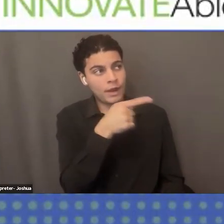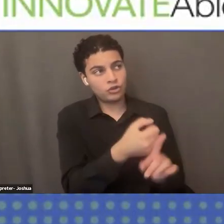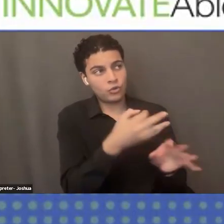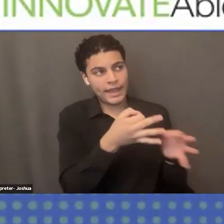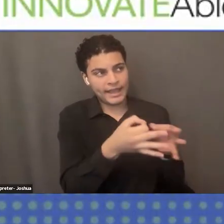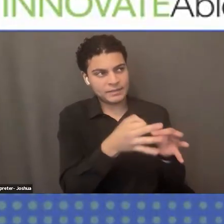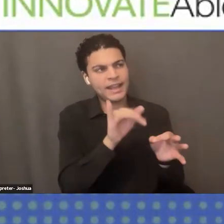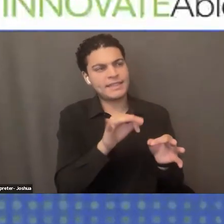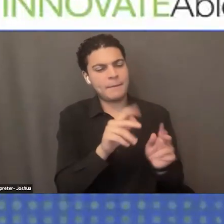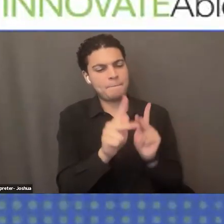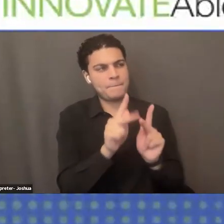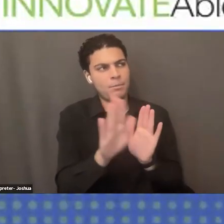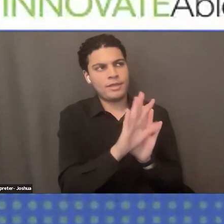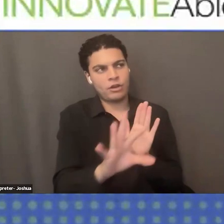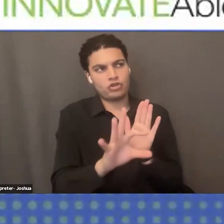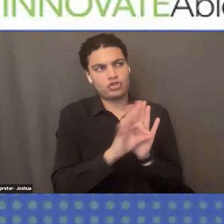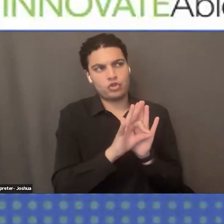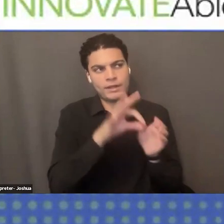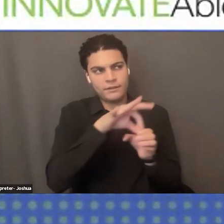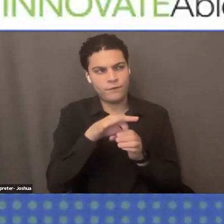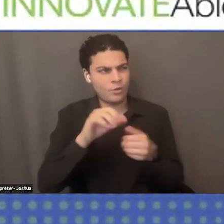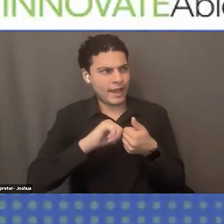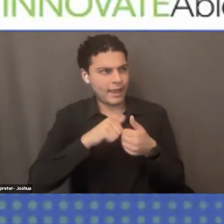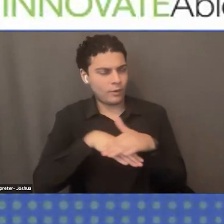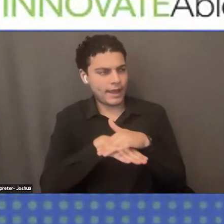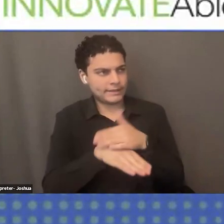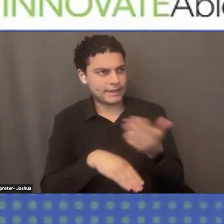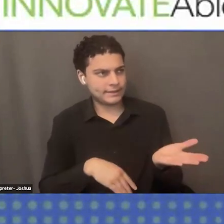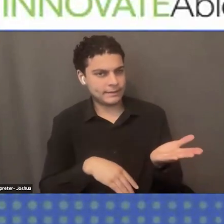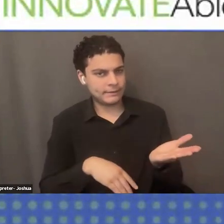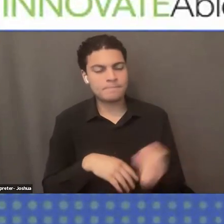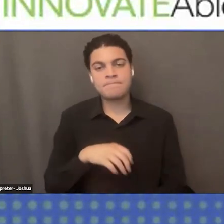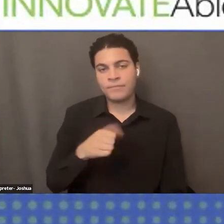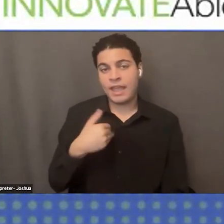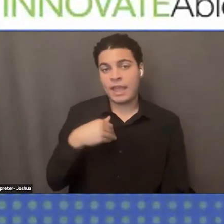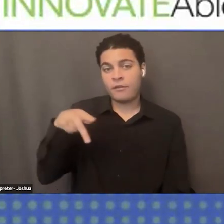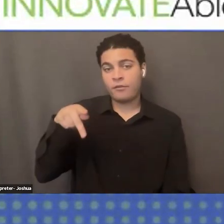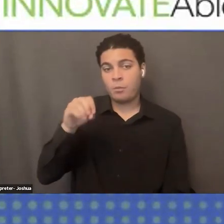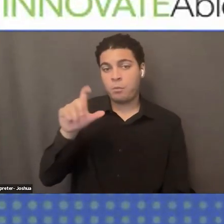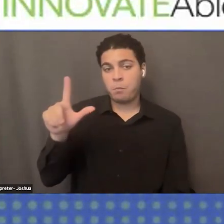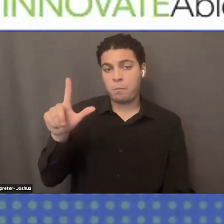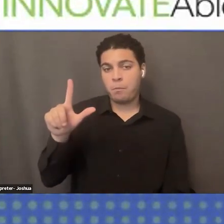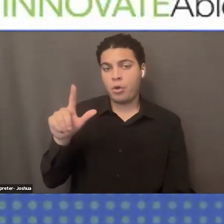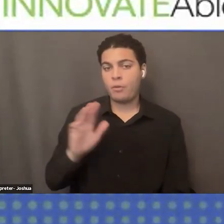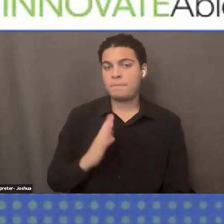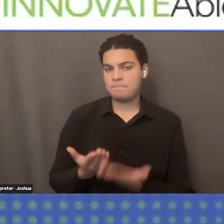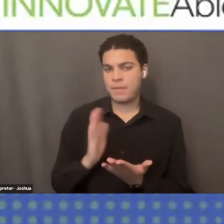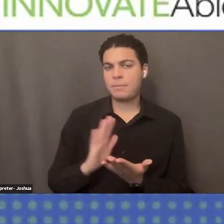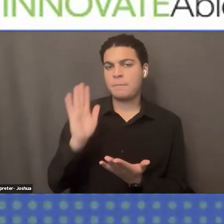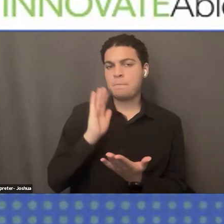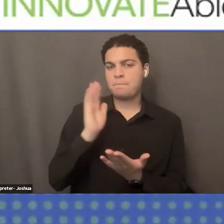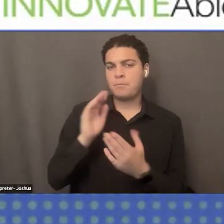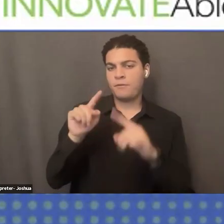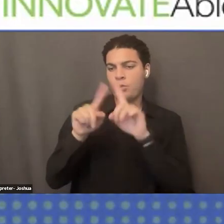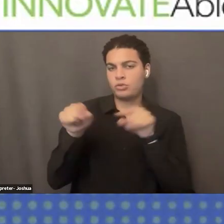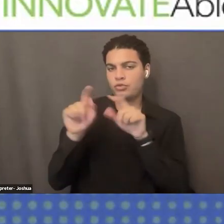ballot? Yes, there is that poll. It popped up on your screen at the beginning. You may have minimized it or closed